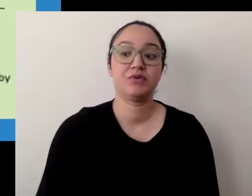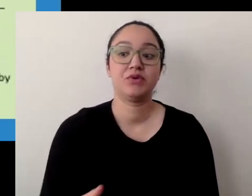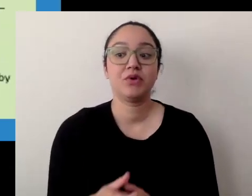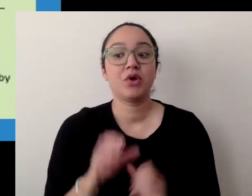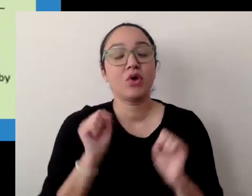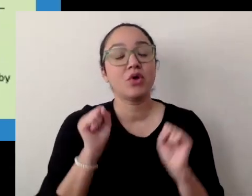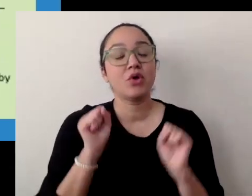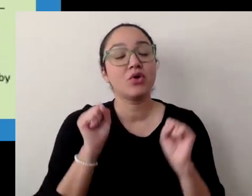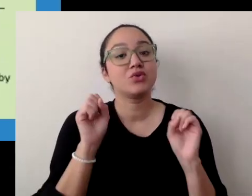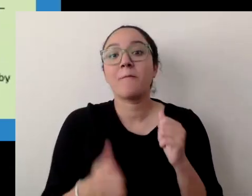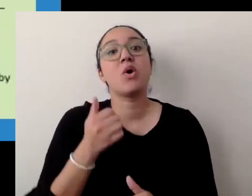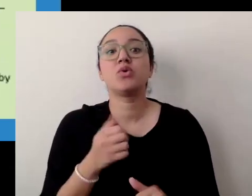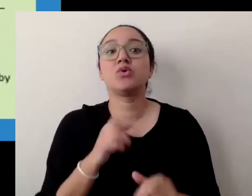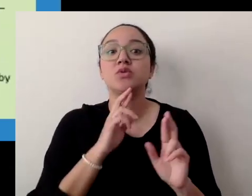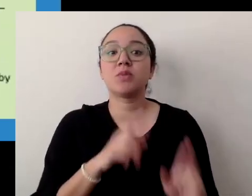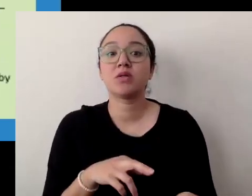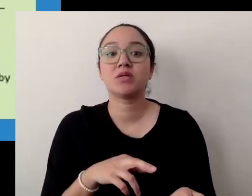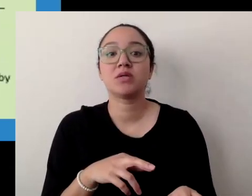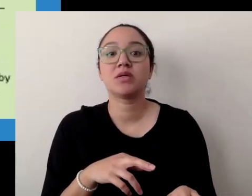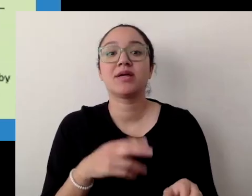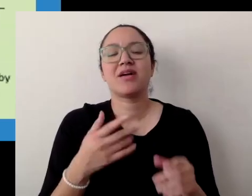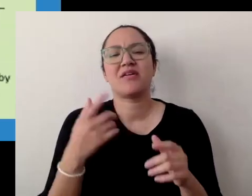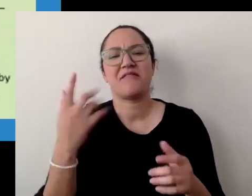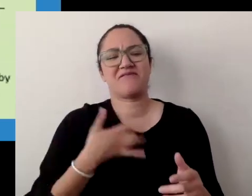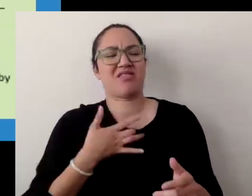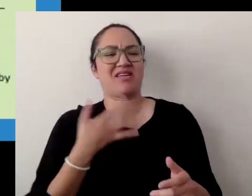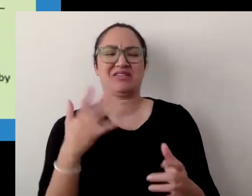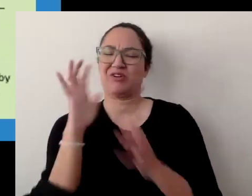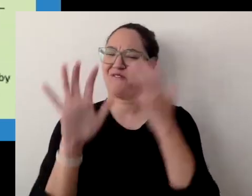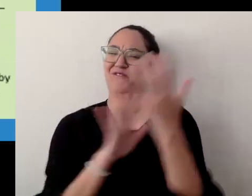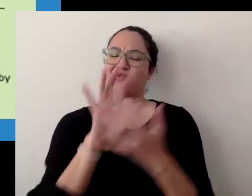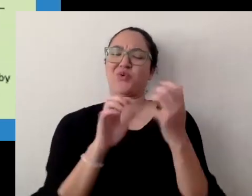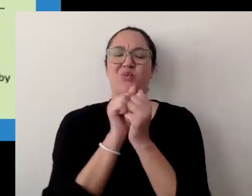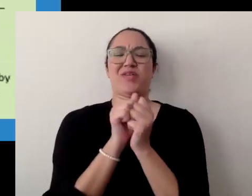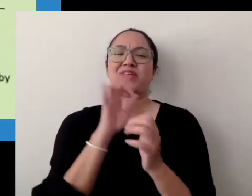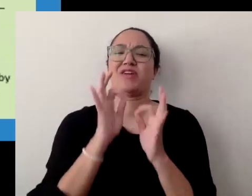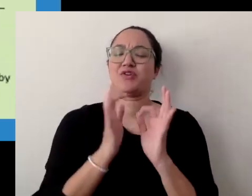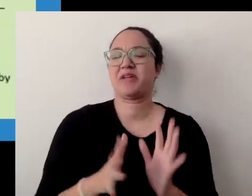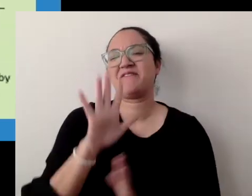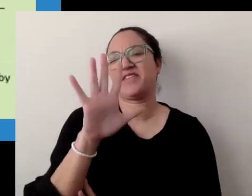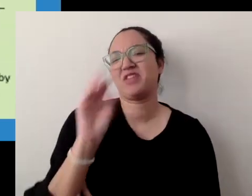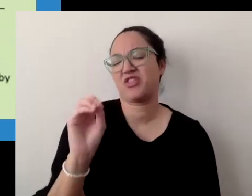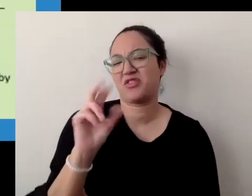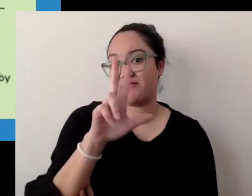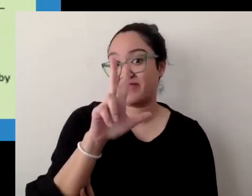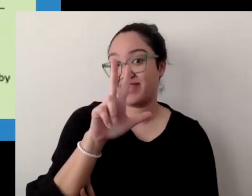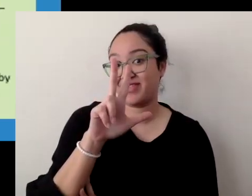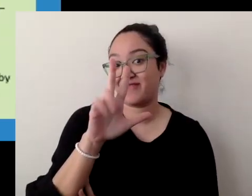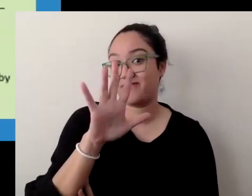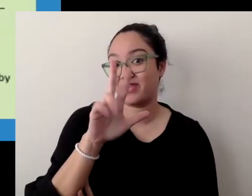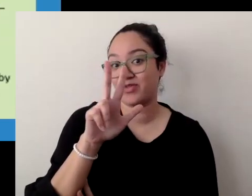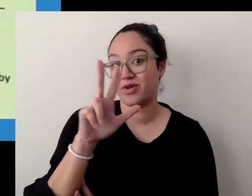So most respondents felt these terms caused confusion while interpreting, about 53%.